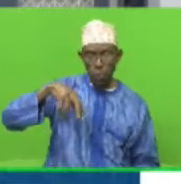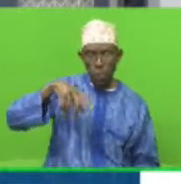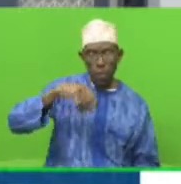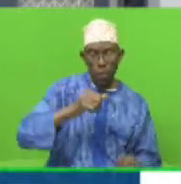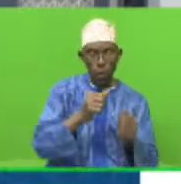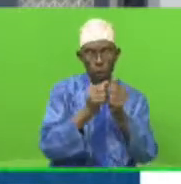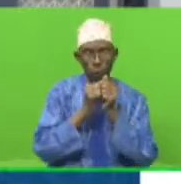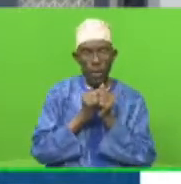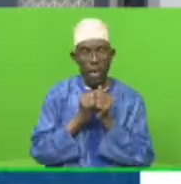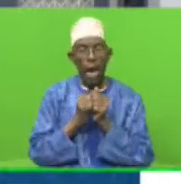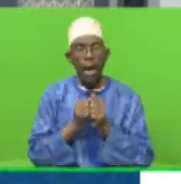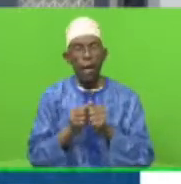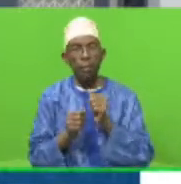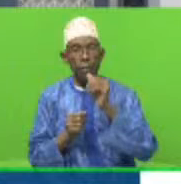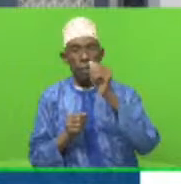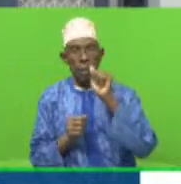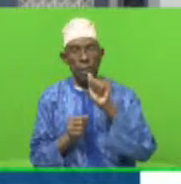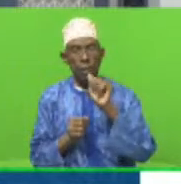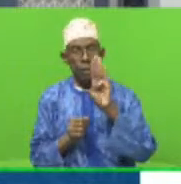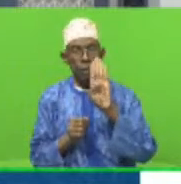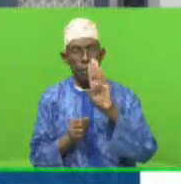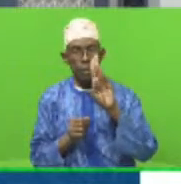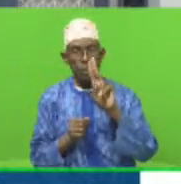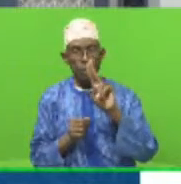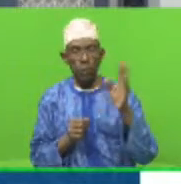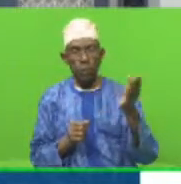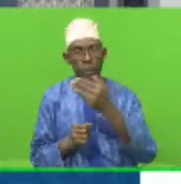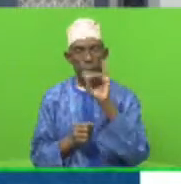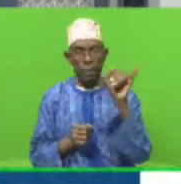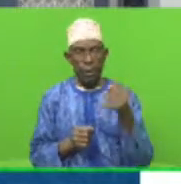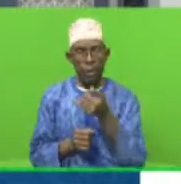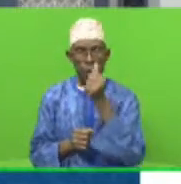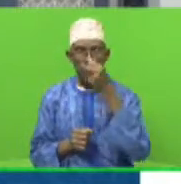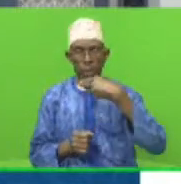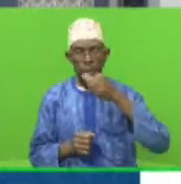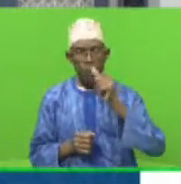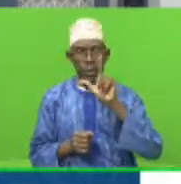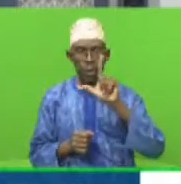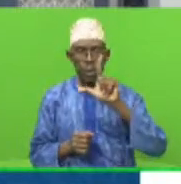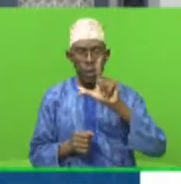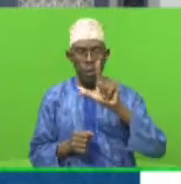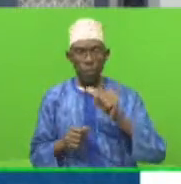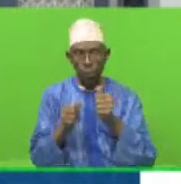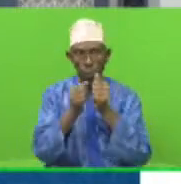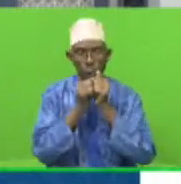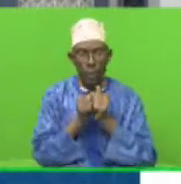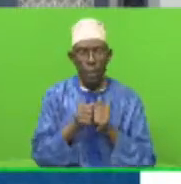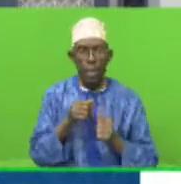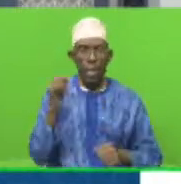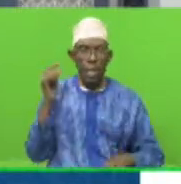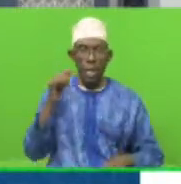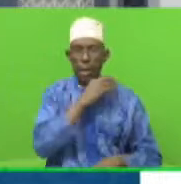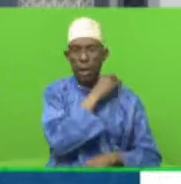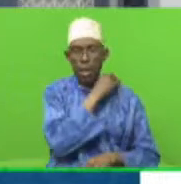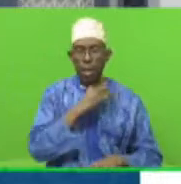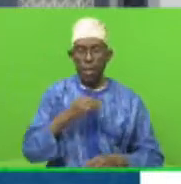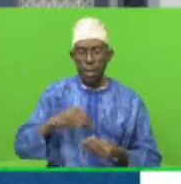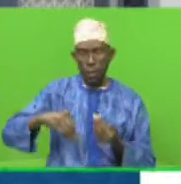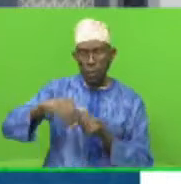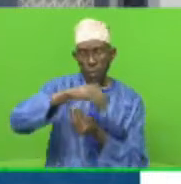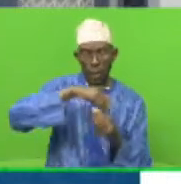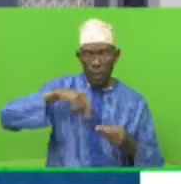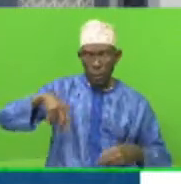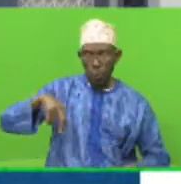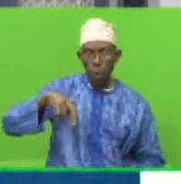Abu Jahlin. I was walking fi aziqqati Makkah. I was walking with Abu Jahl in some of the